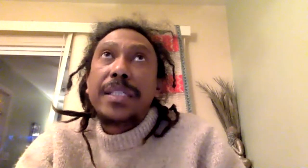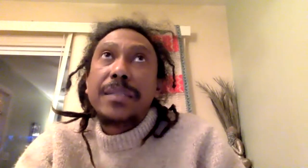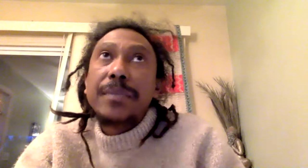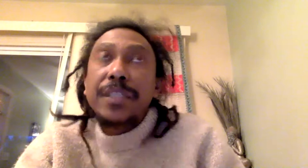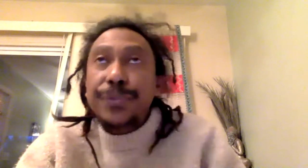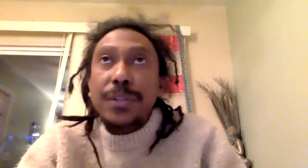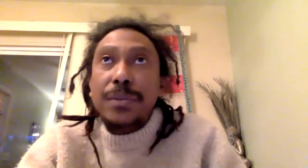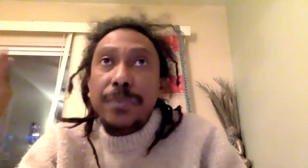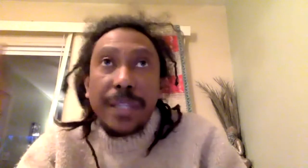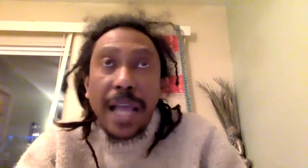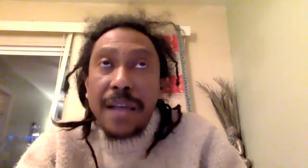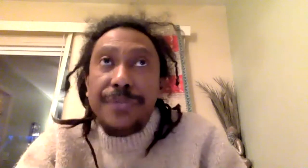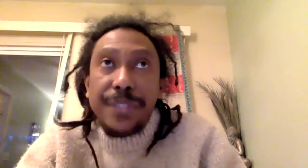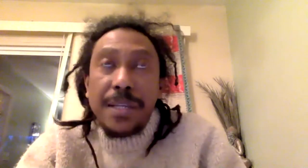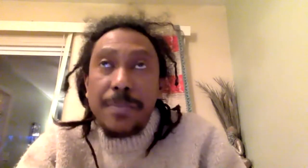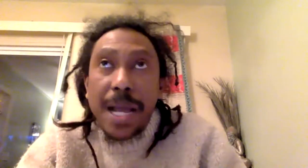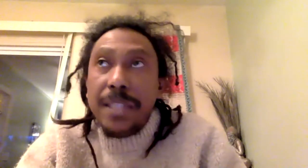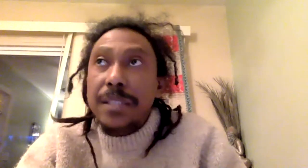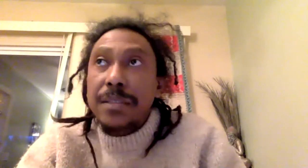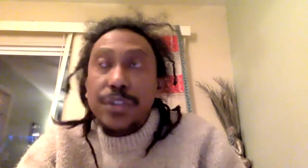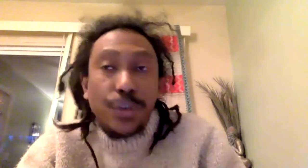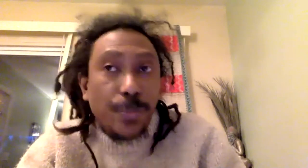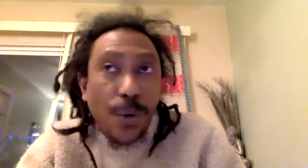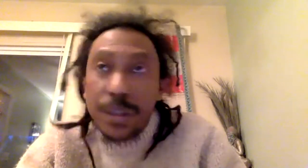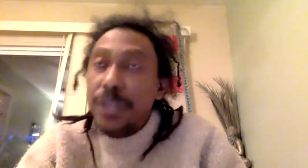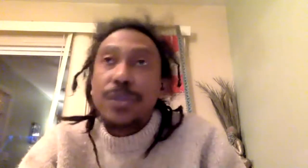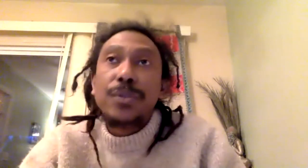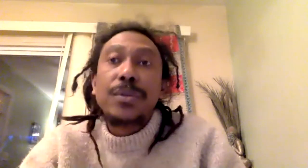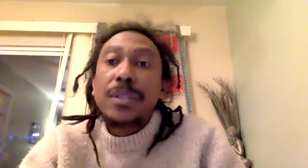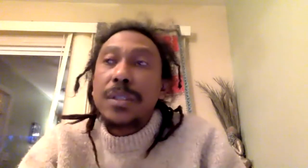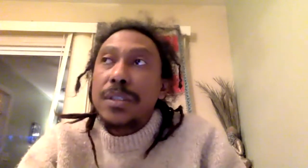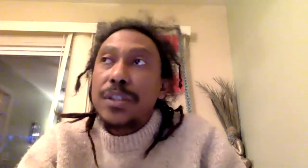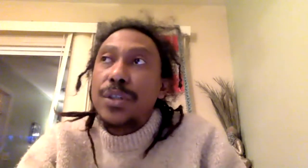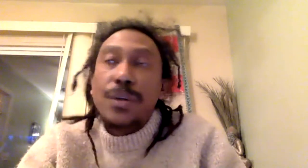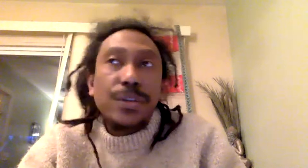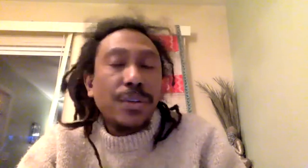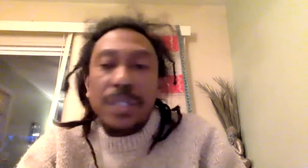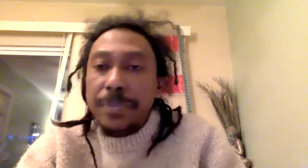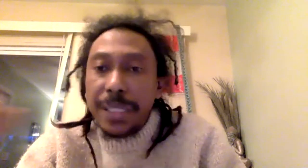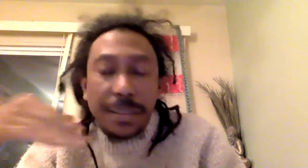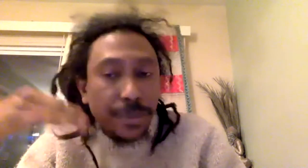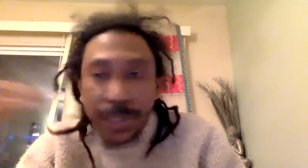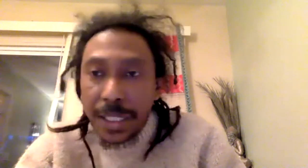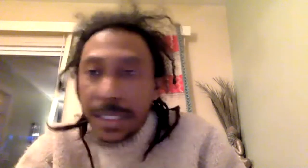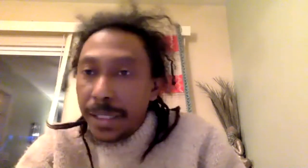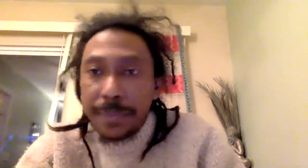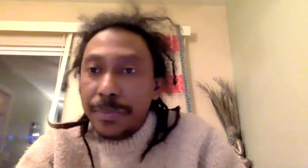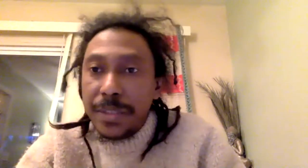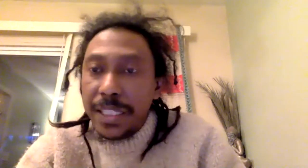like if you don't have somebody support you, so you're gonna be